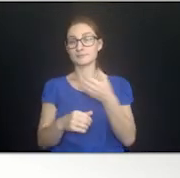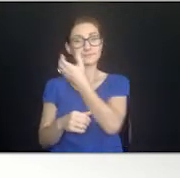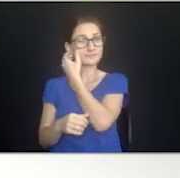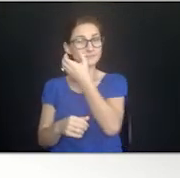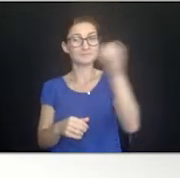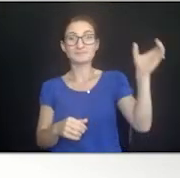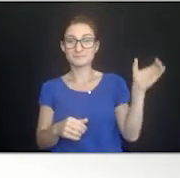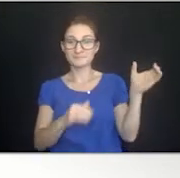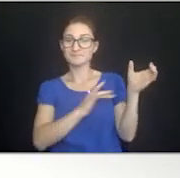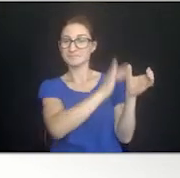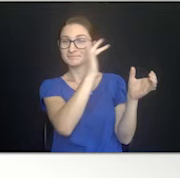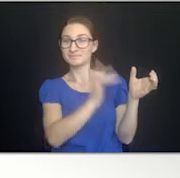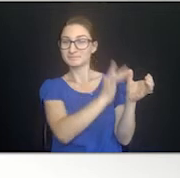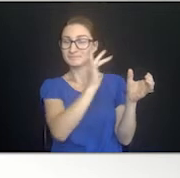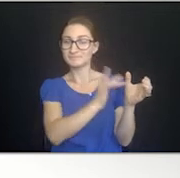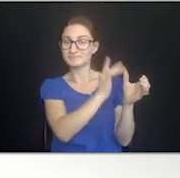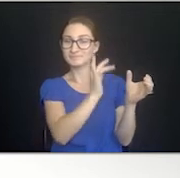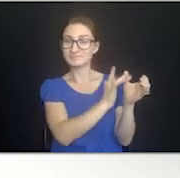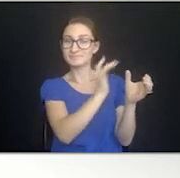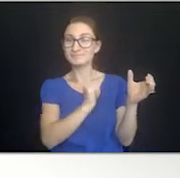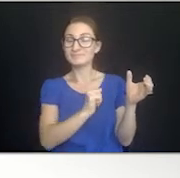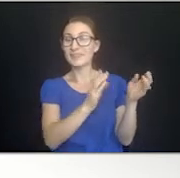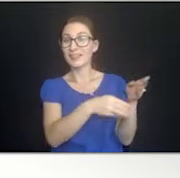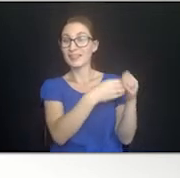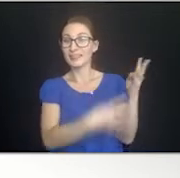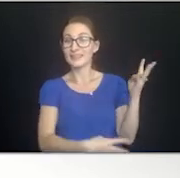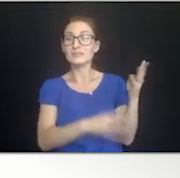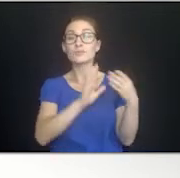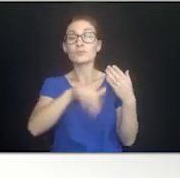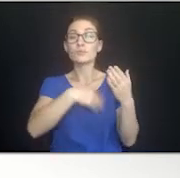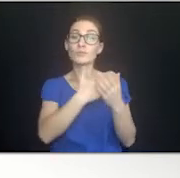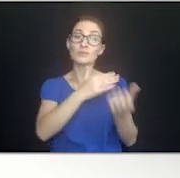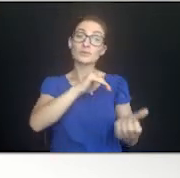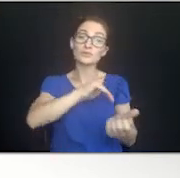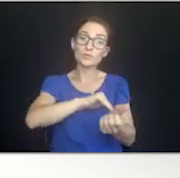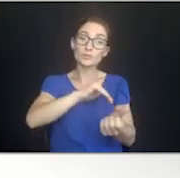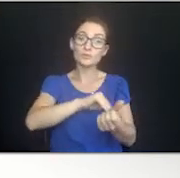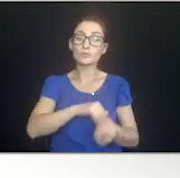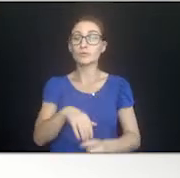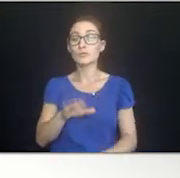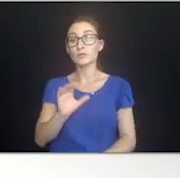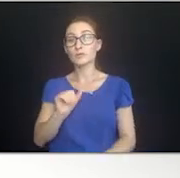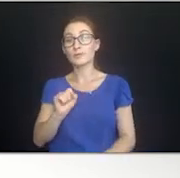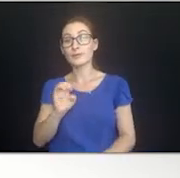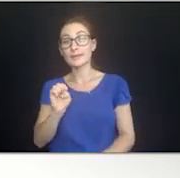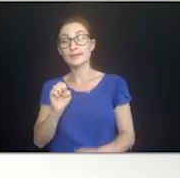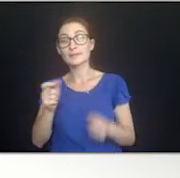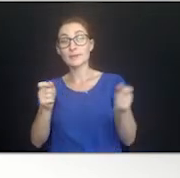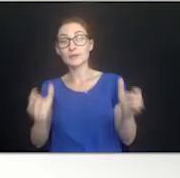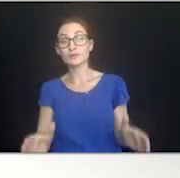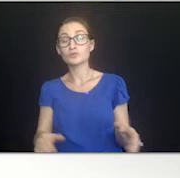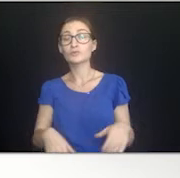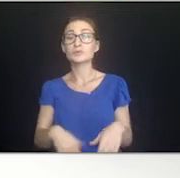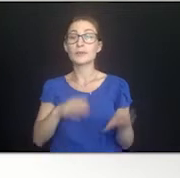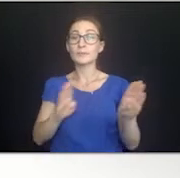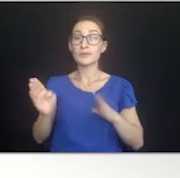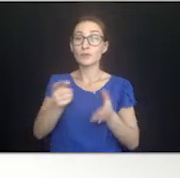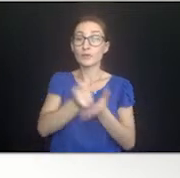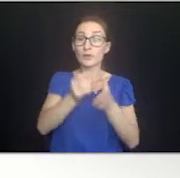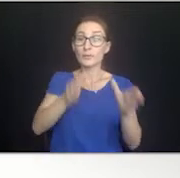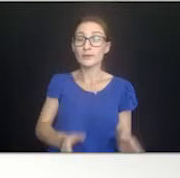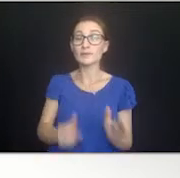list of all of the doctors, case managers, behavioral